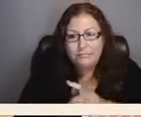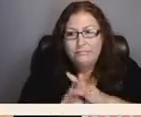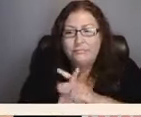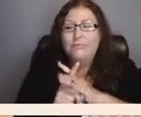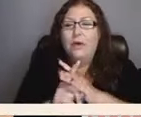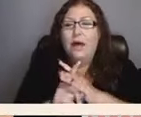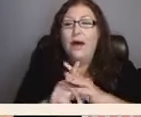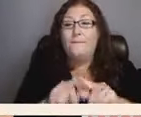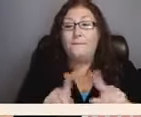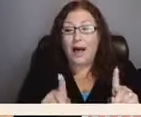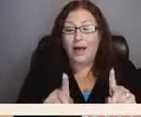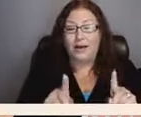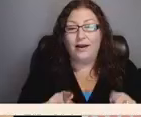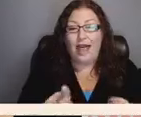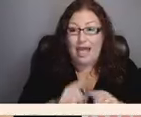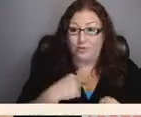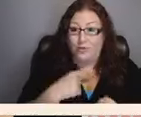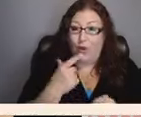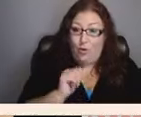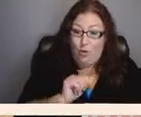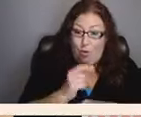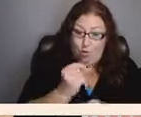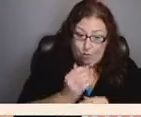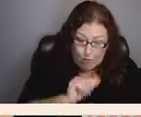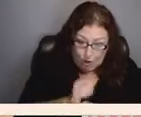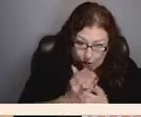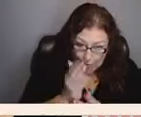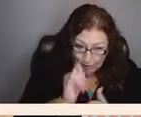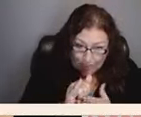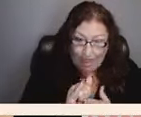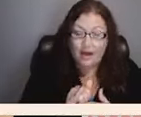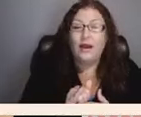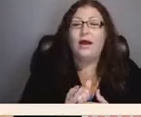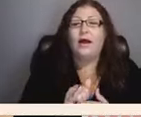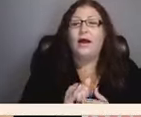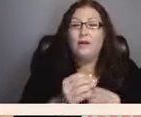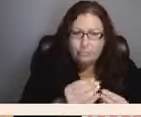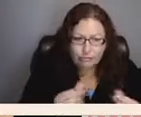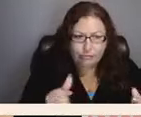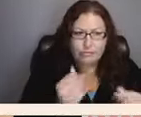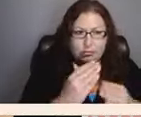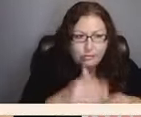as we work through them, we are